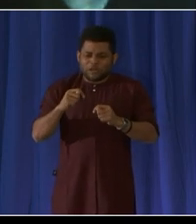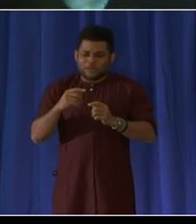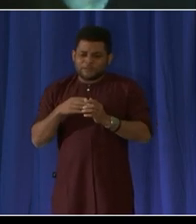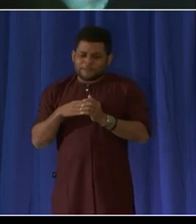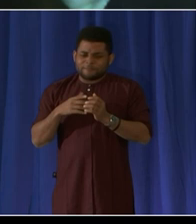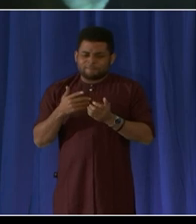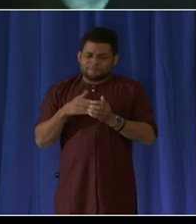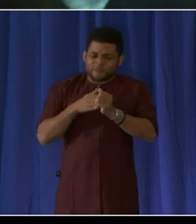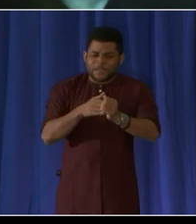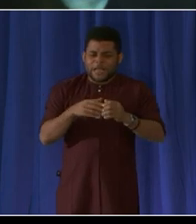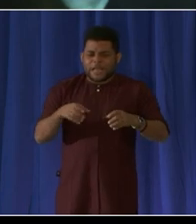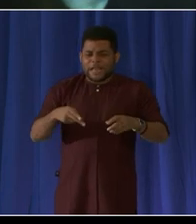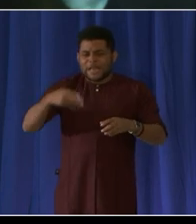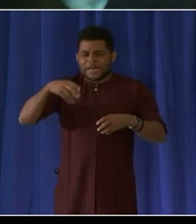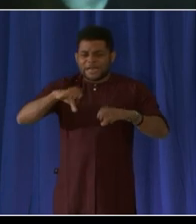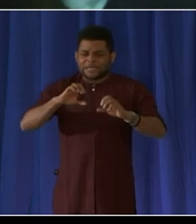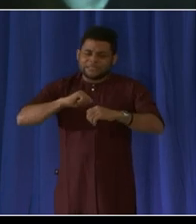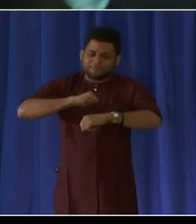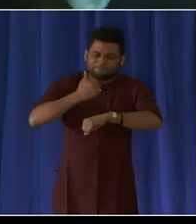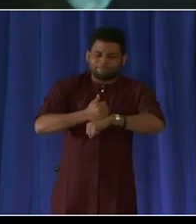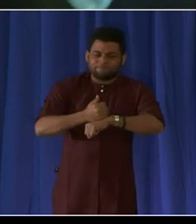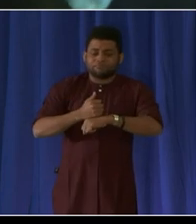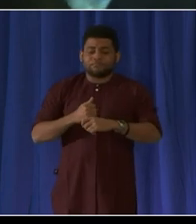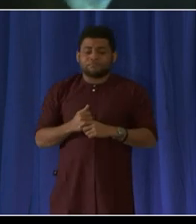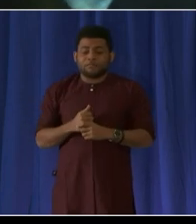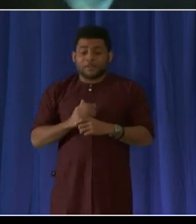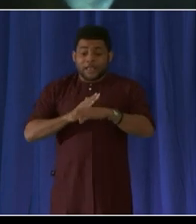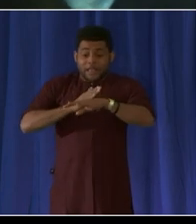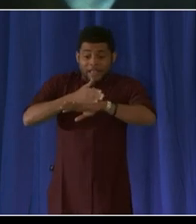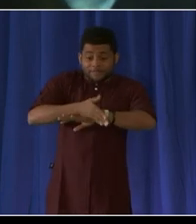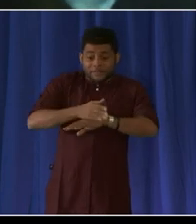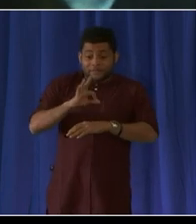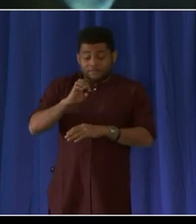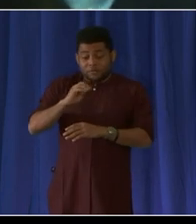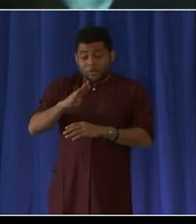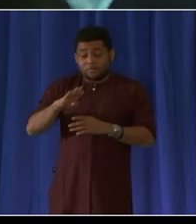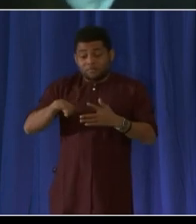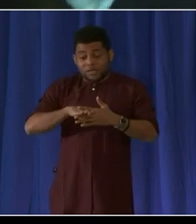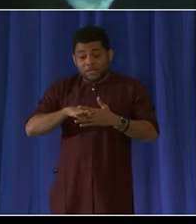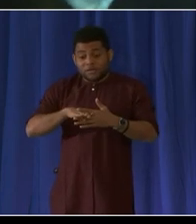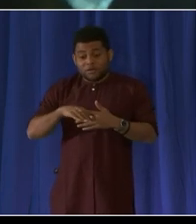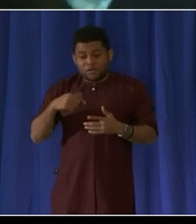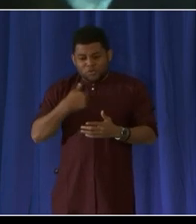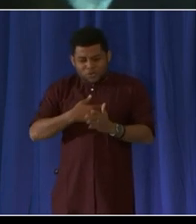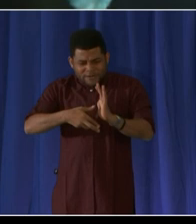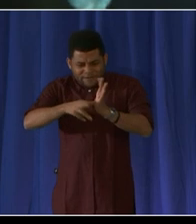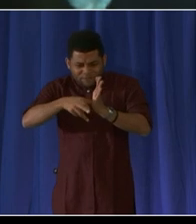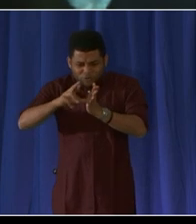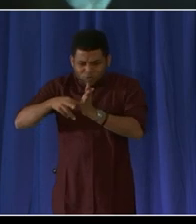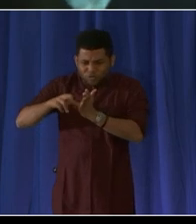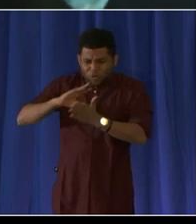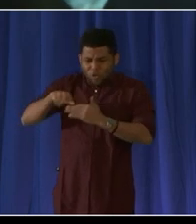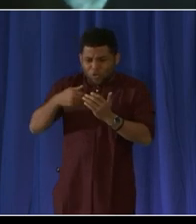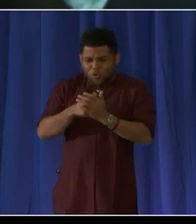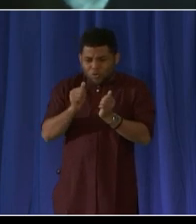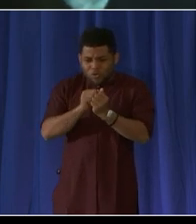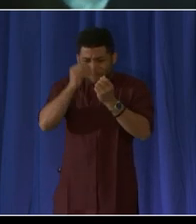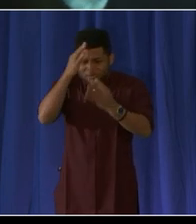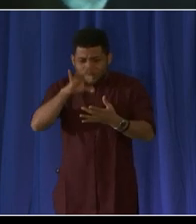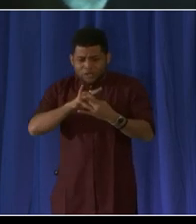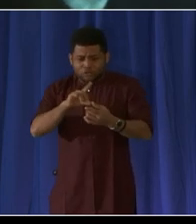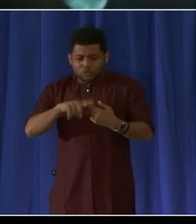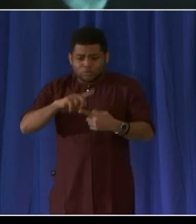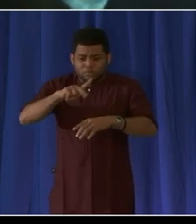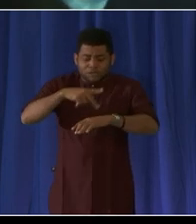high-level implementation immediately following the February break. We have previewed much of this guidance with our principals. We've